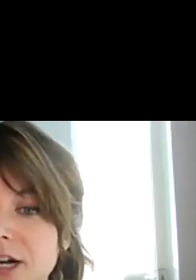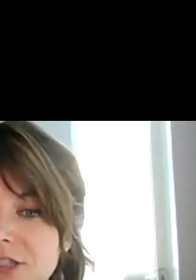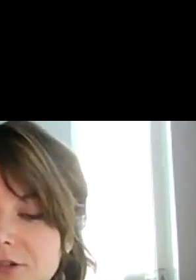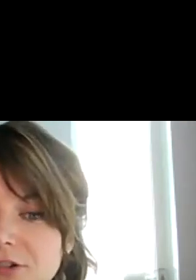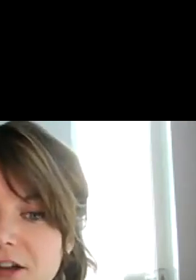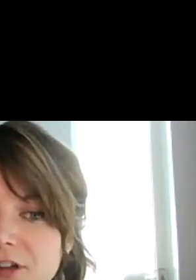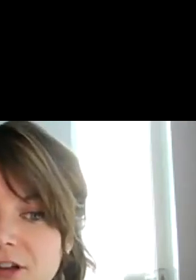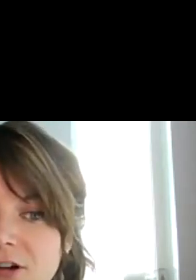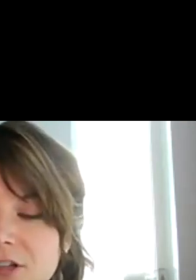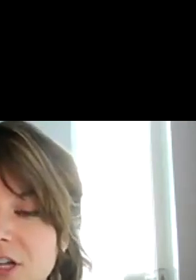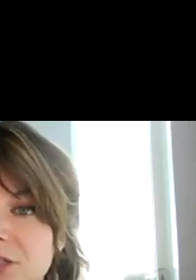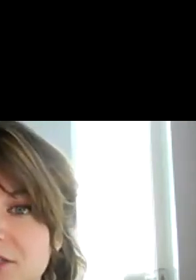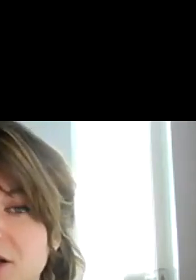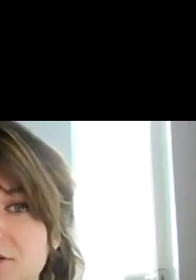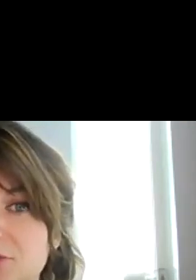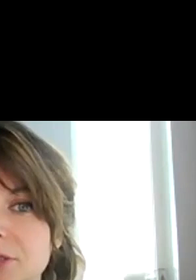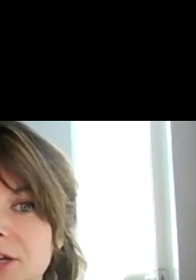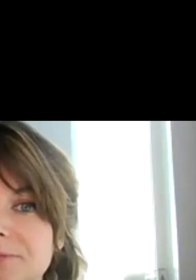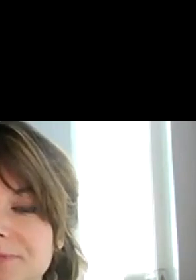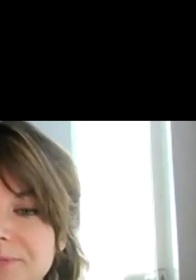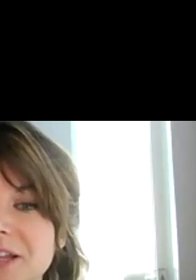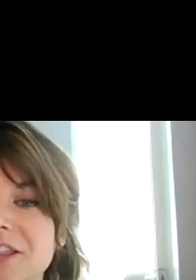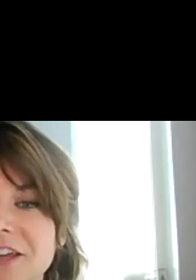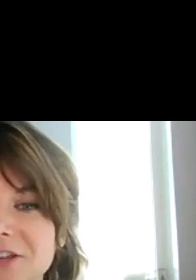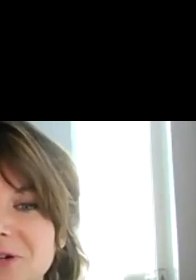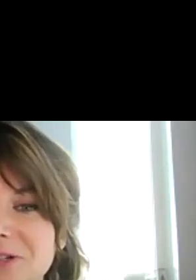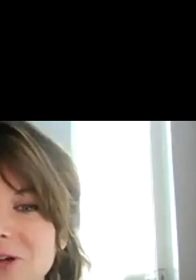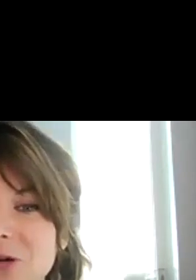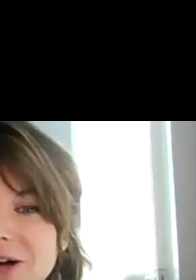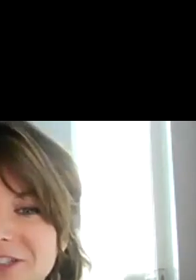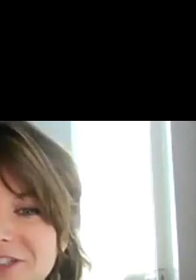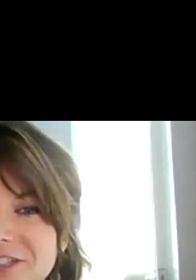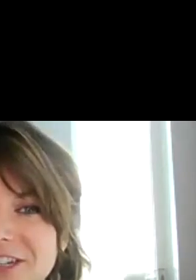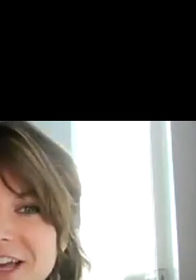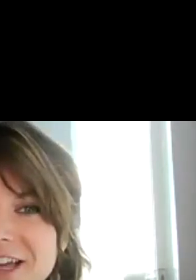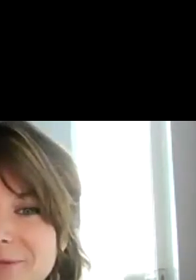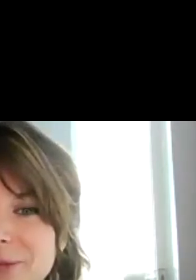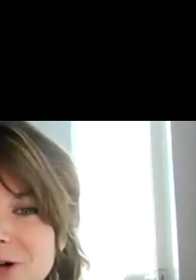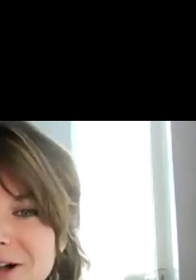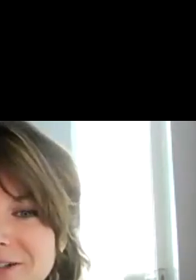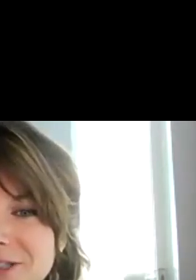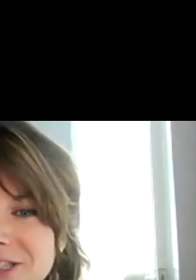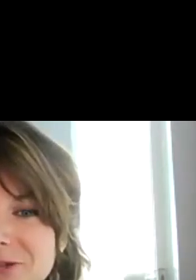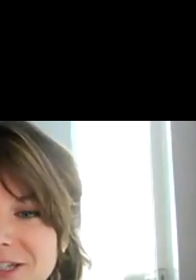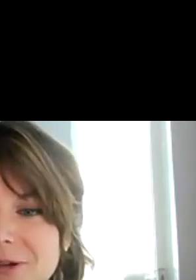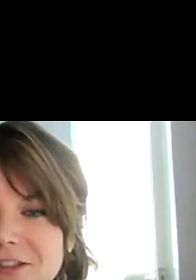can register for that event on the James Castle House website. Thank you all so much and